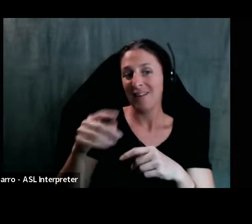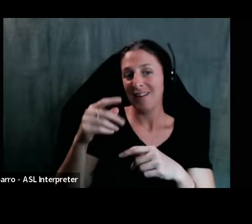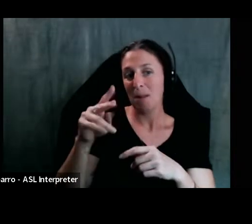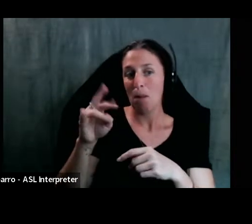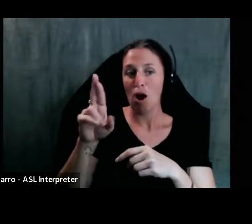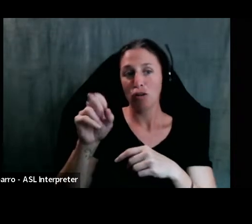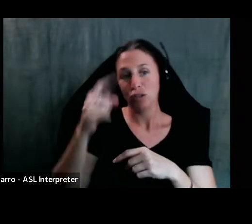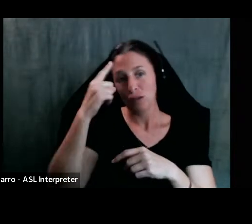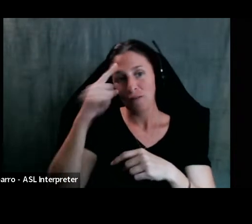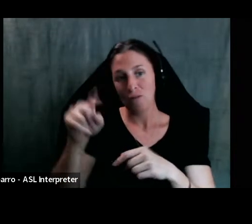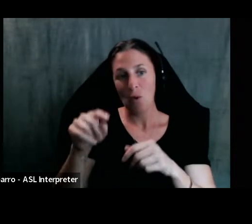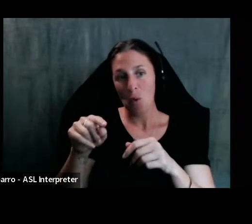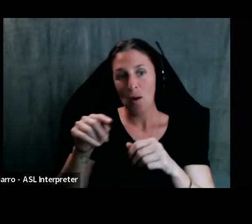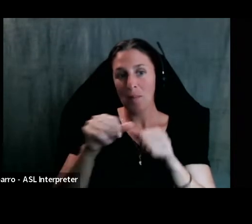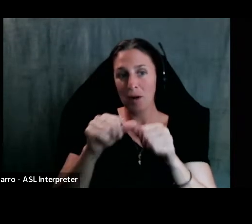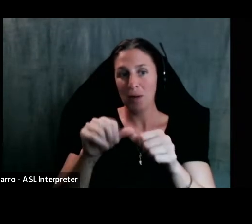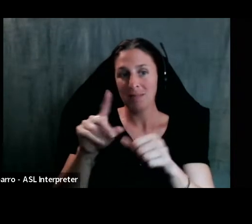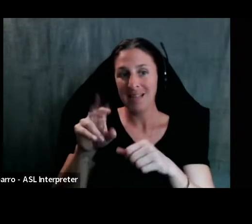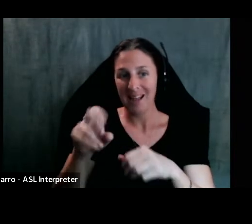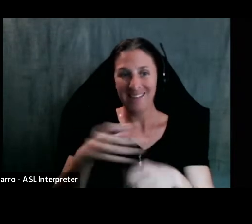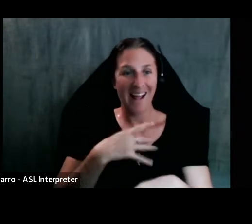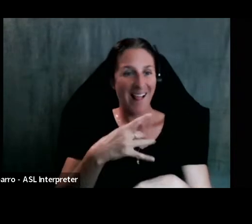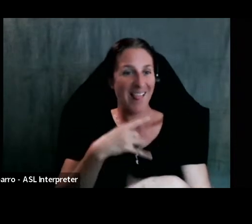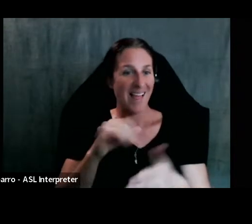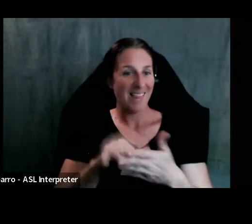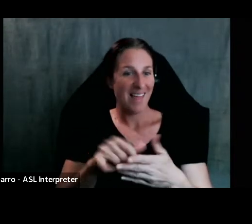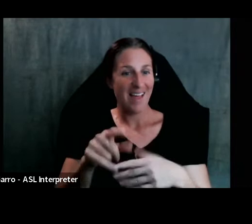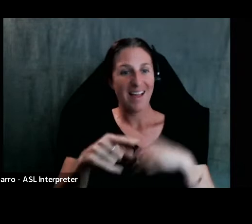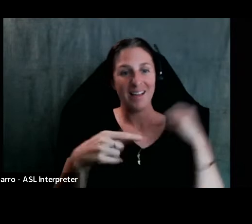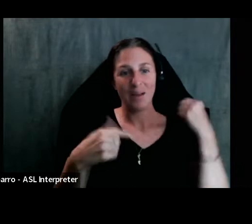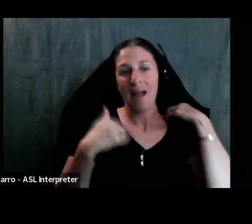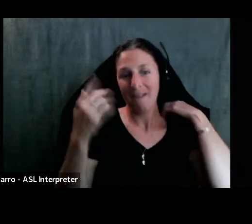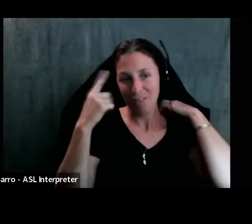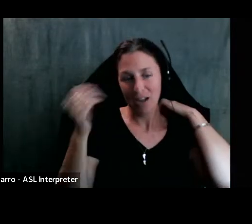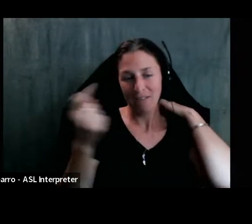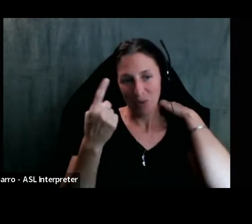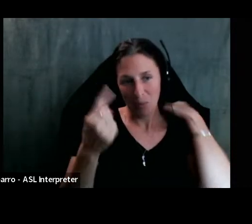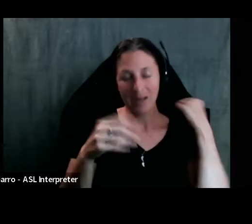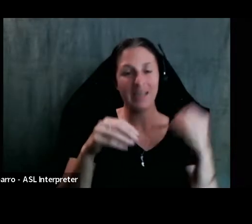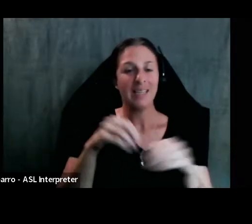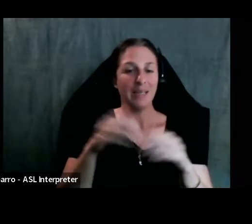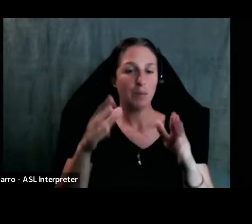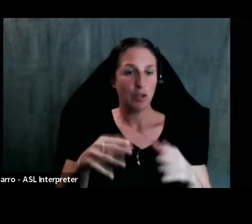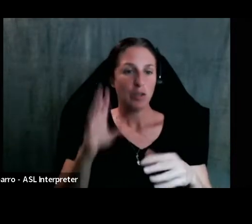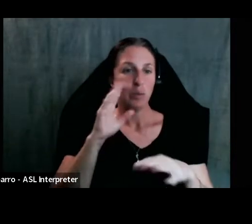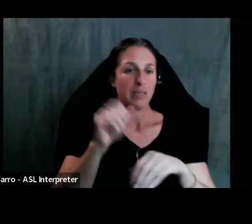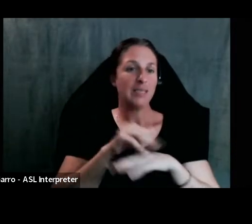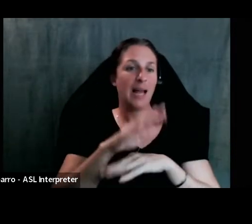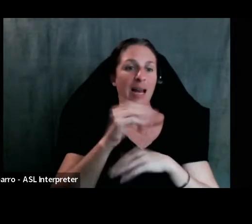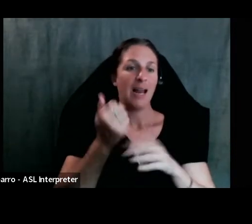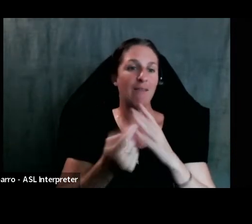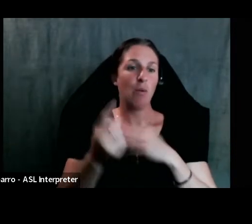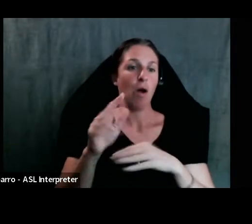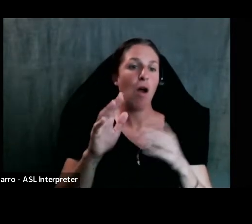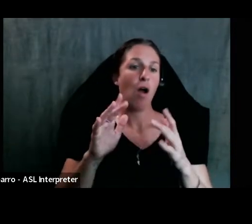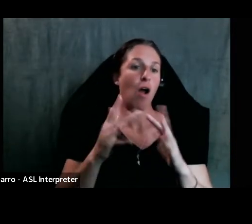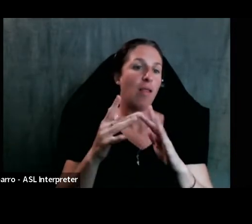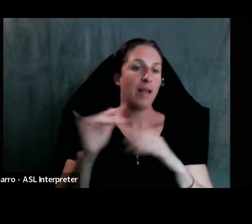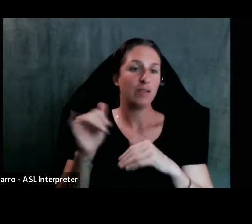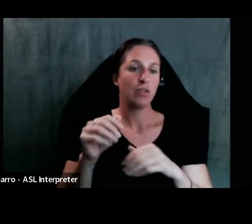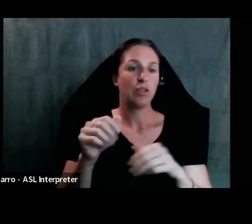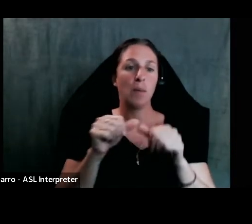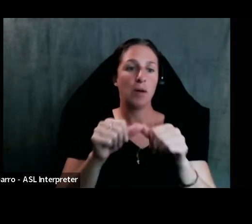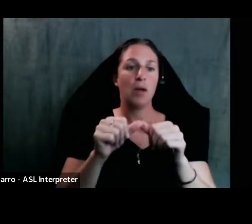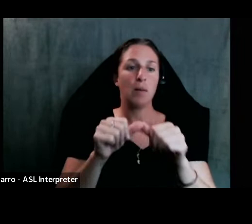Aww. Long time. It's been a long I time. like it. So we have them for everybody in person, and we'll send to everybody online your permanent markers